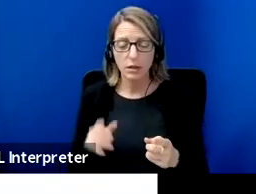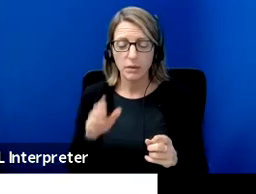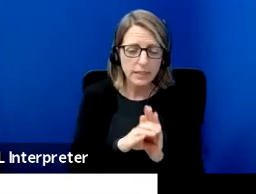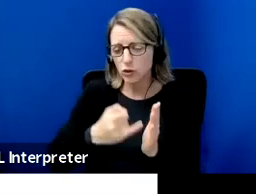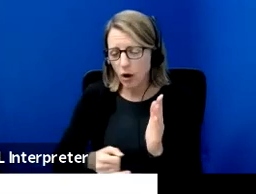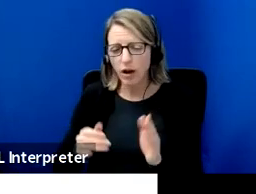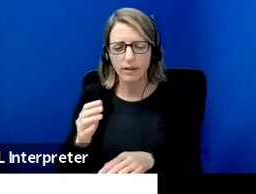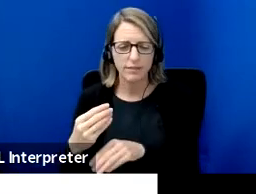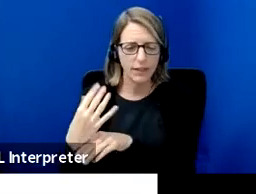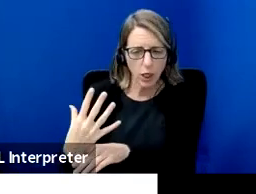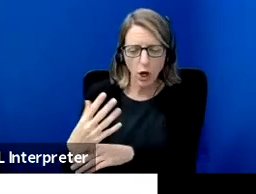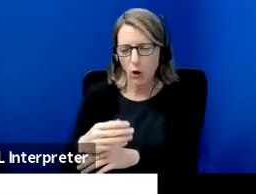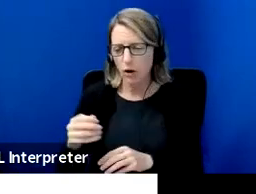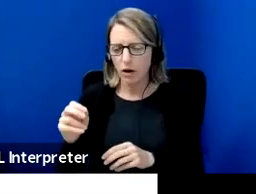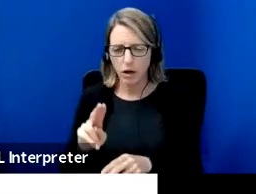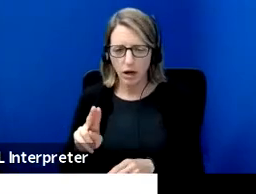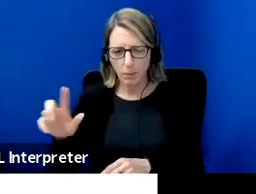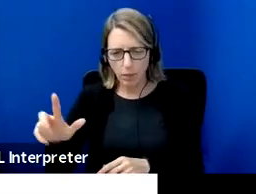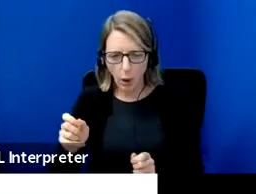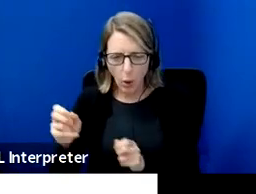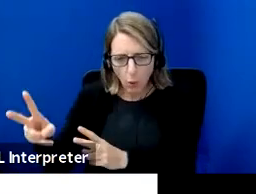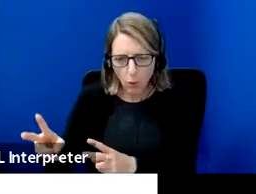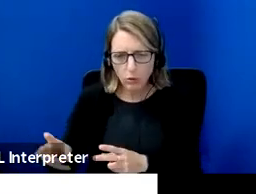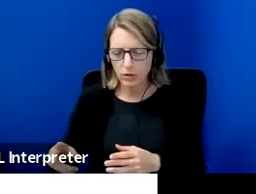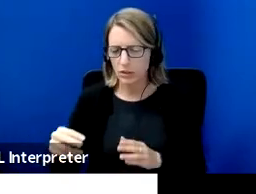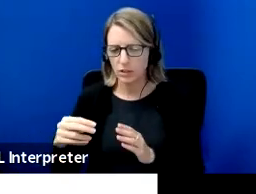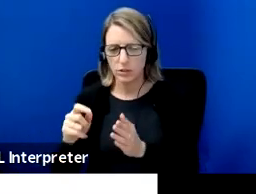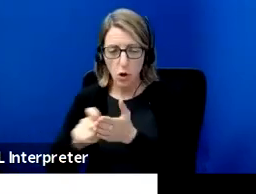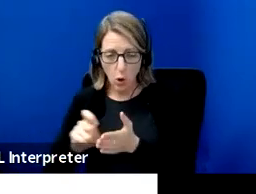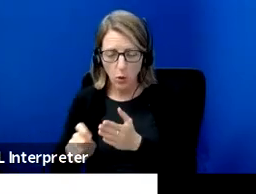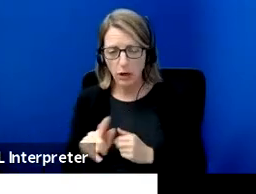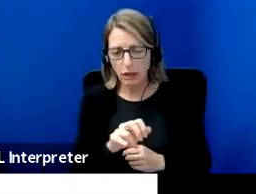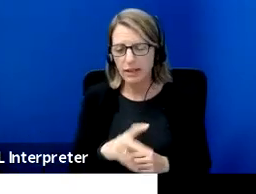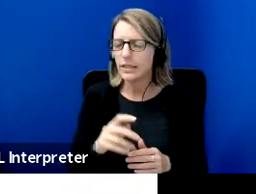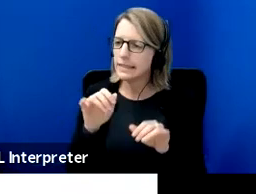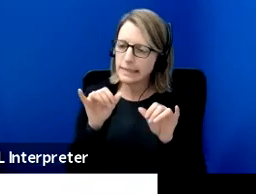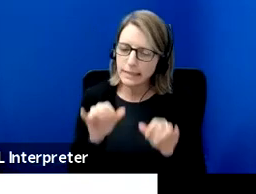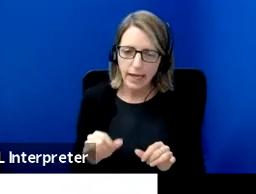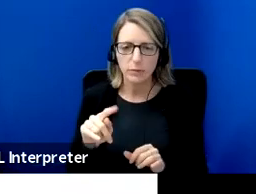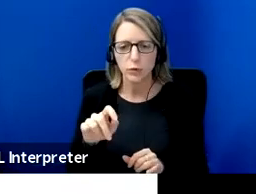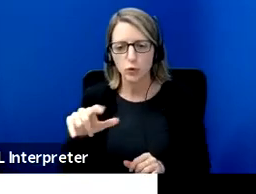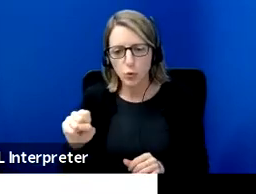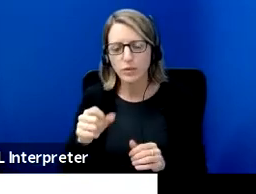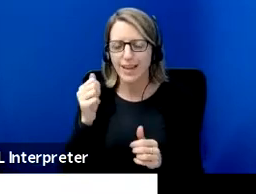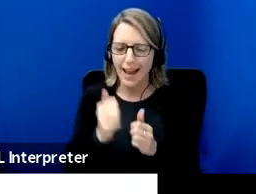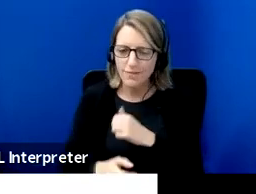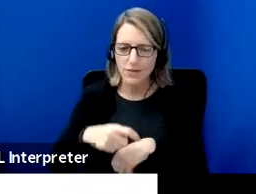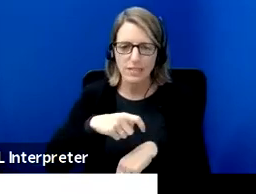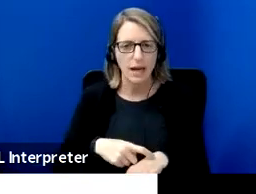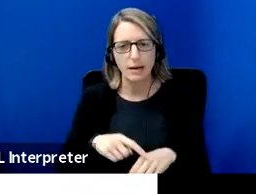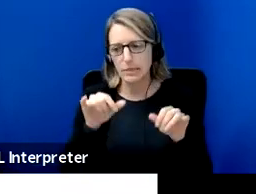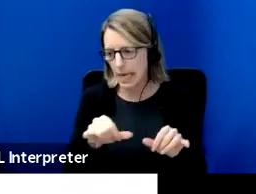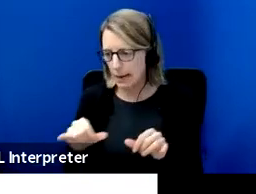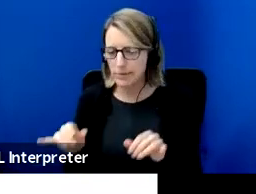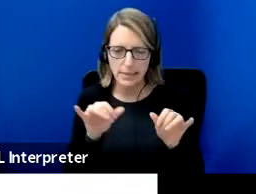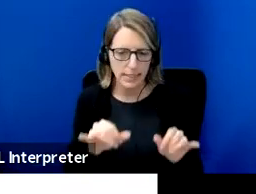you had upload, you had note, you had link. Same tools every time. Students as well, they have the same tools